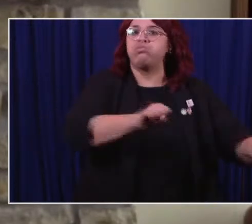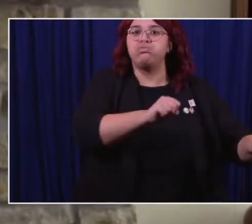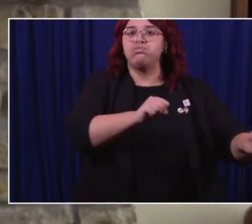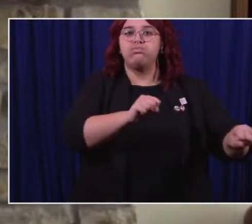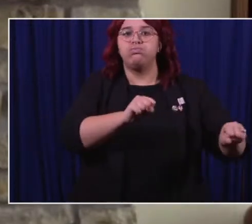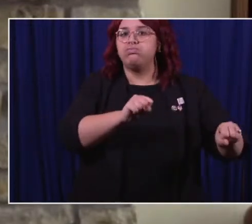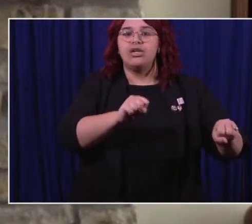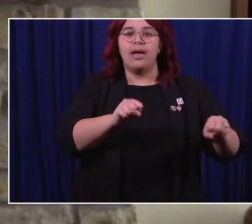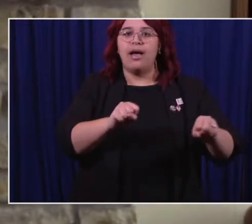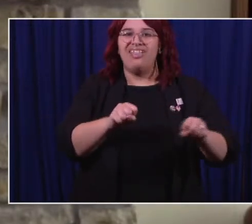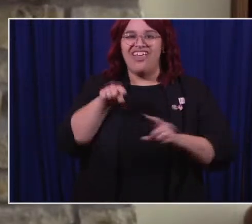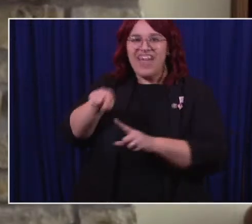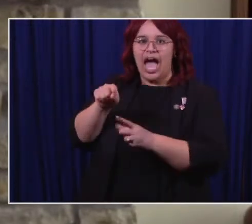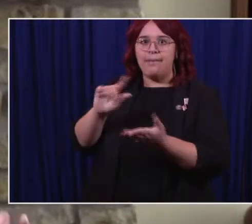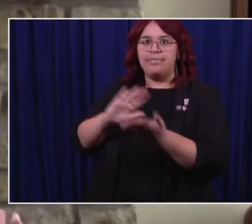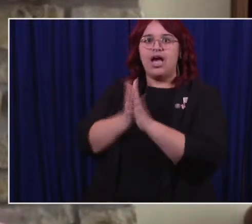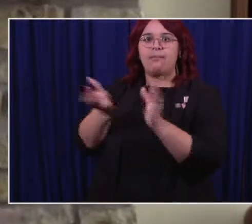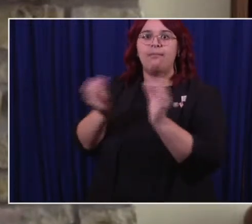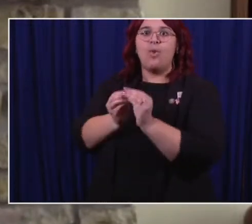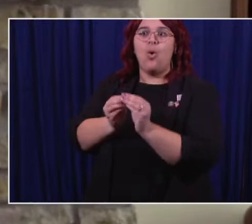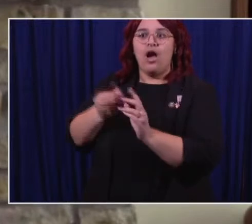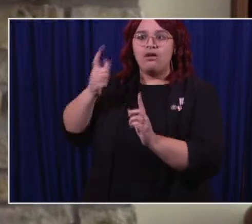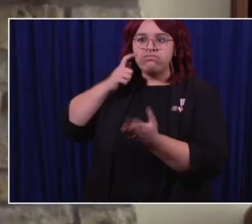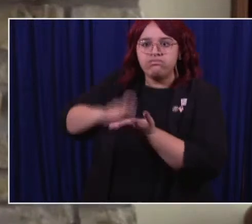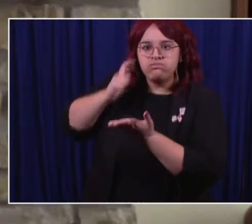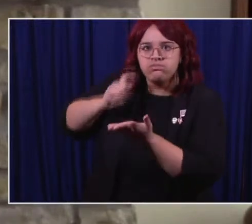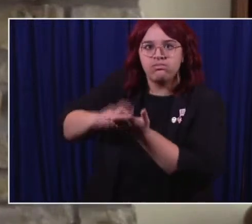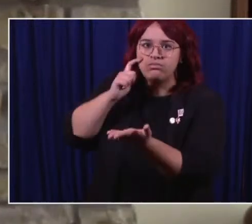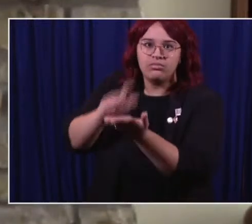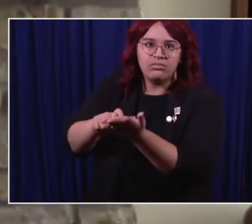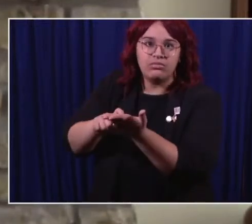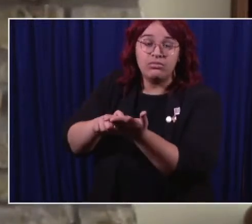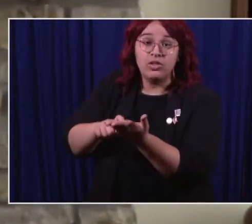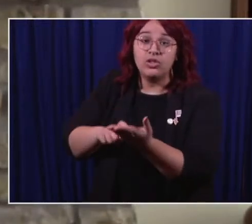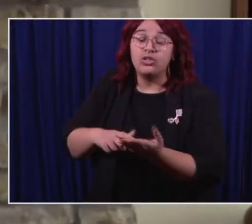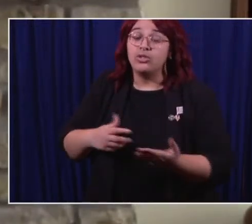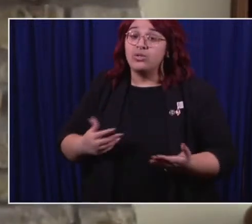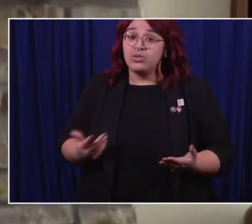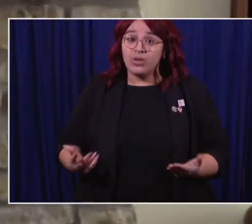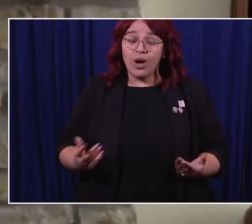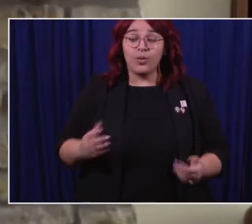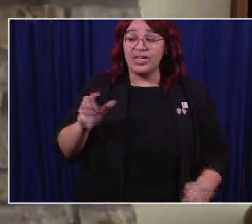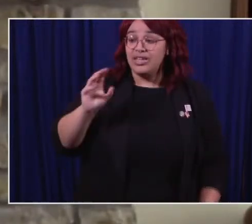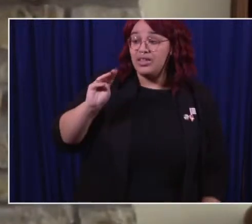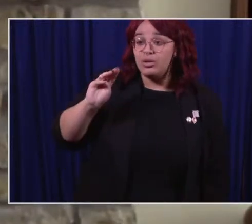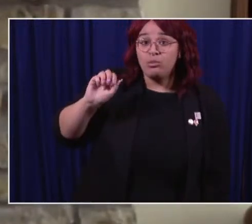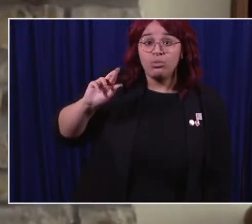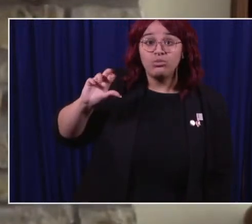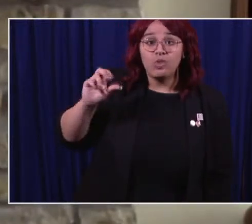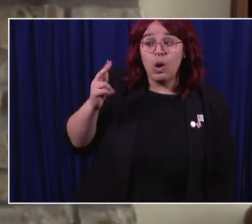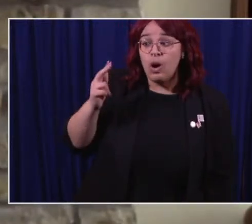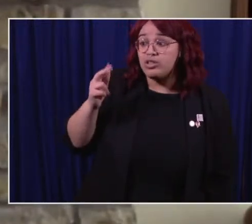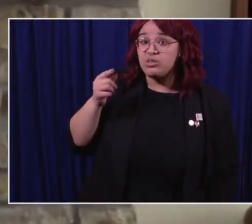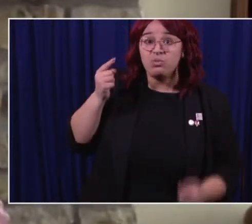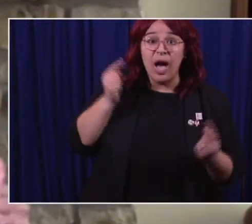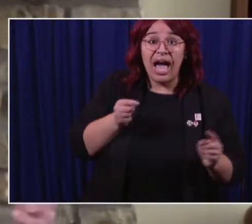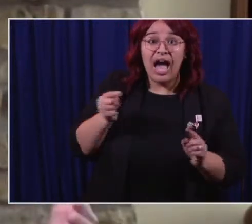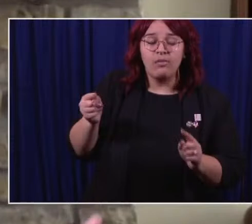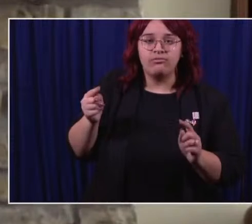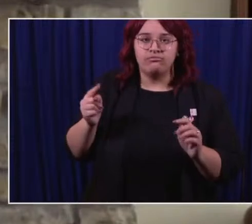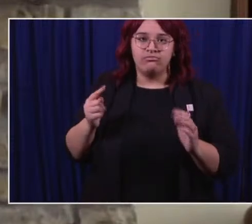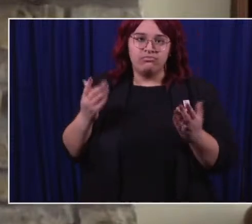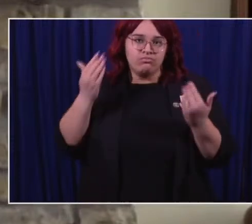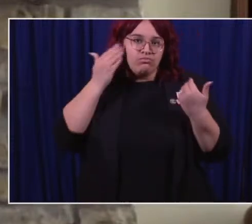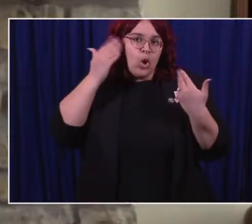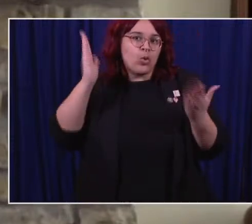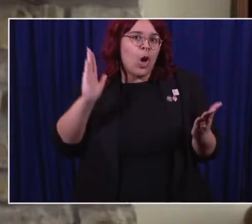that. So latter part of March, Major League Baseball starts shortly after that, minor league